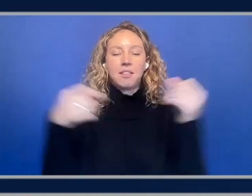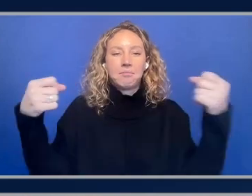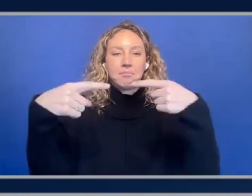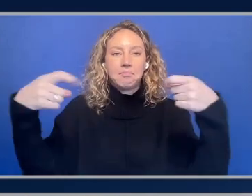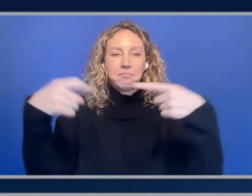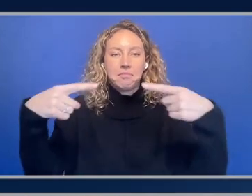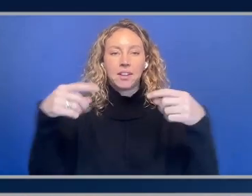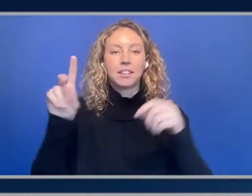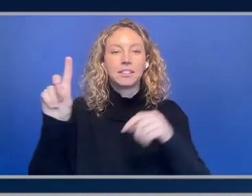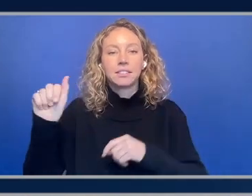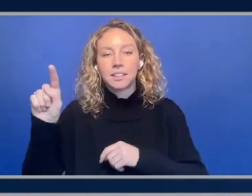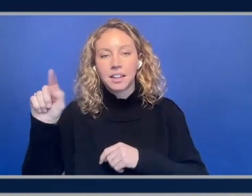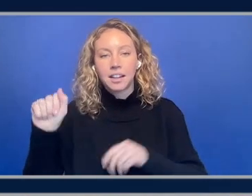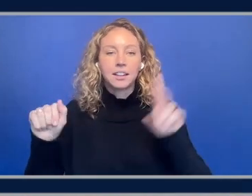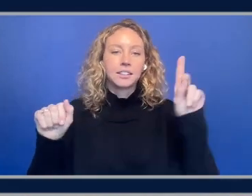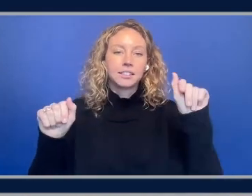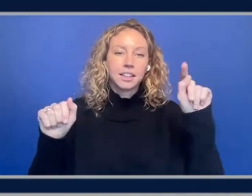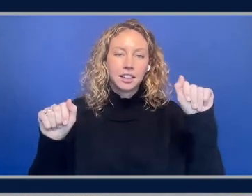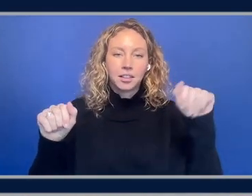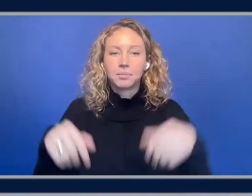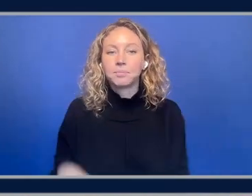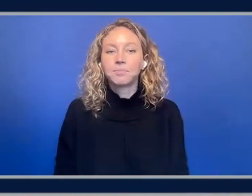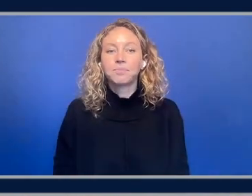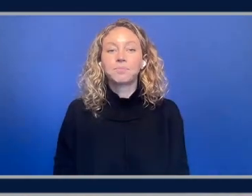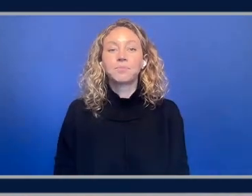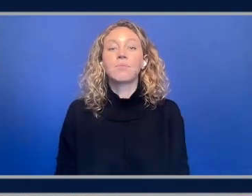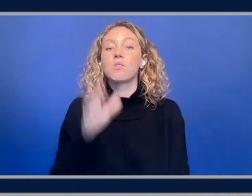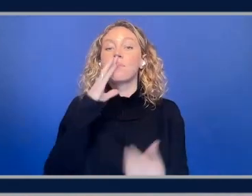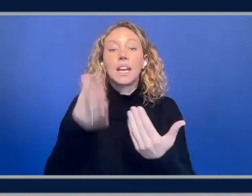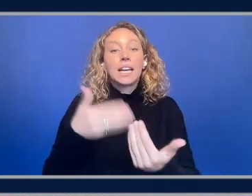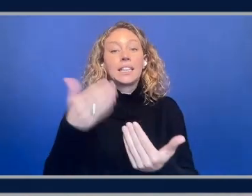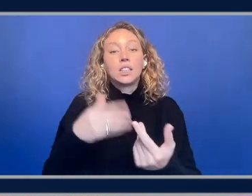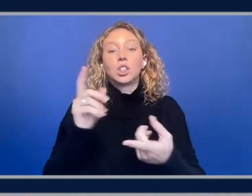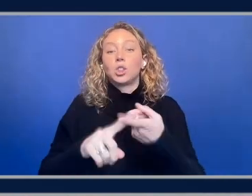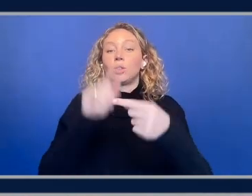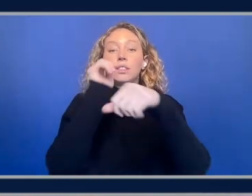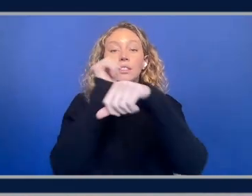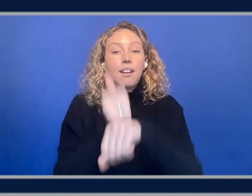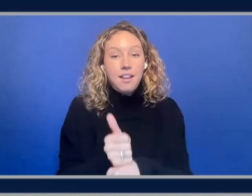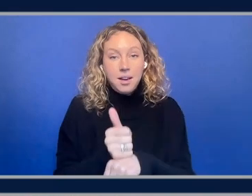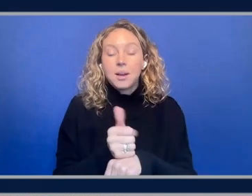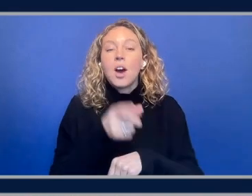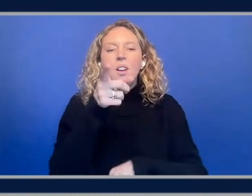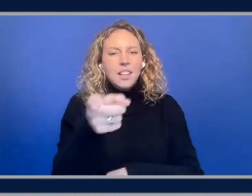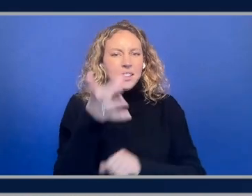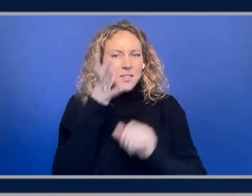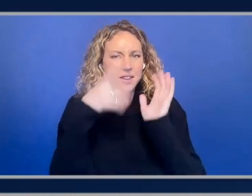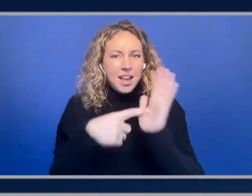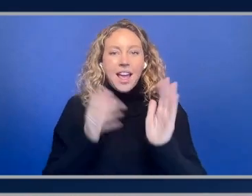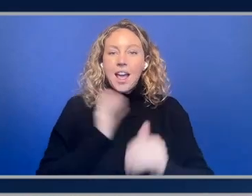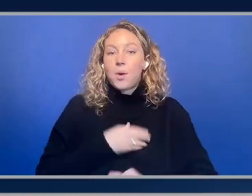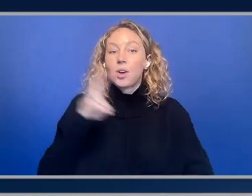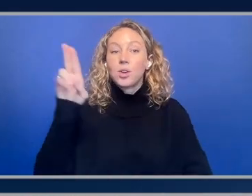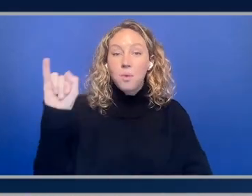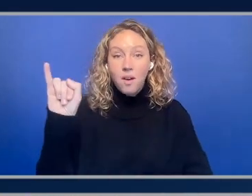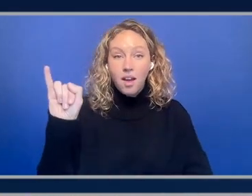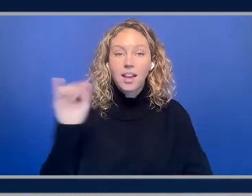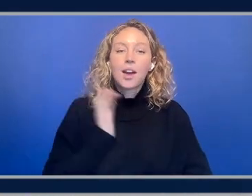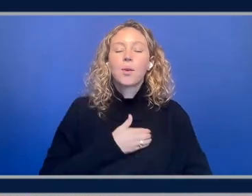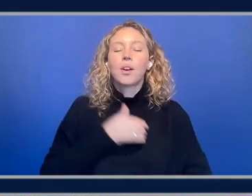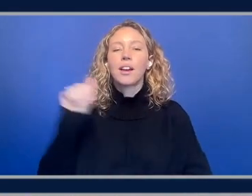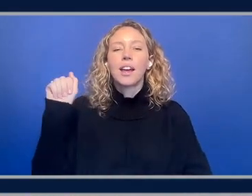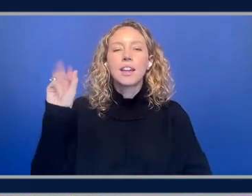2 regions. So it's really easy to go and get set up. So this is our UI, our AWS console. We can